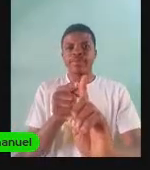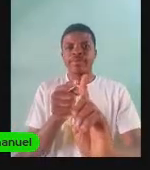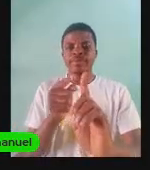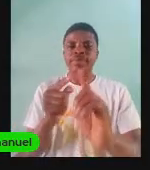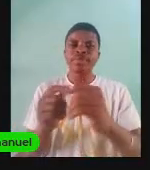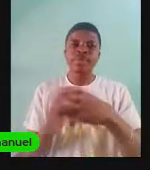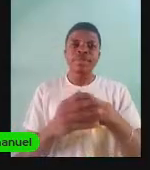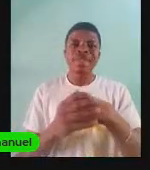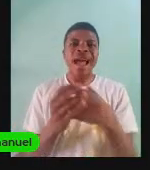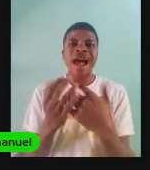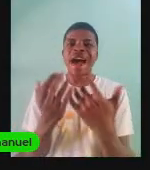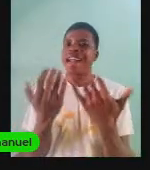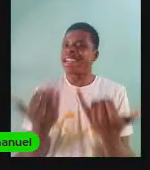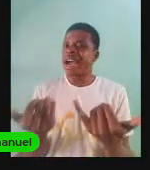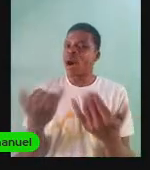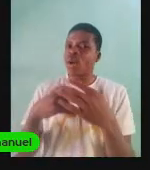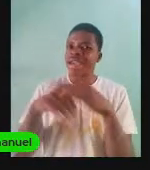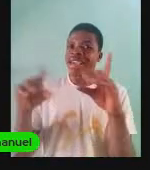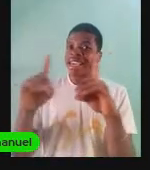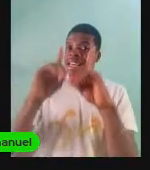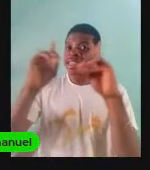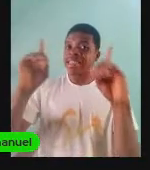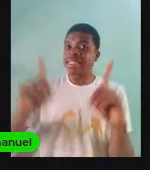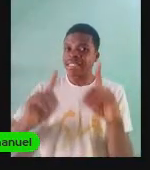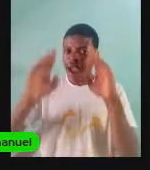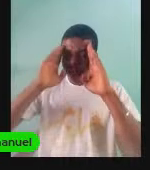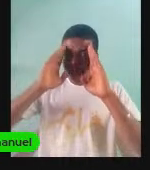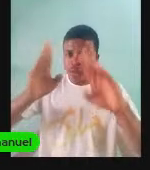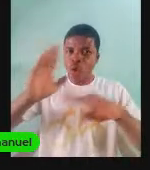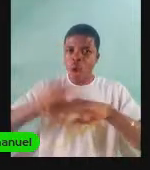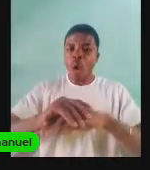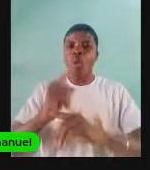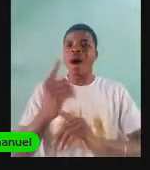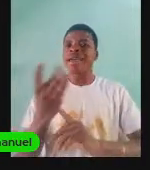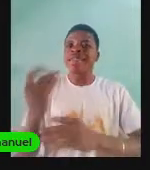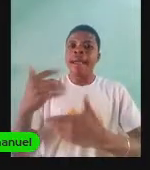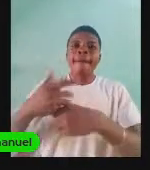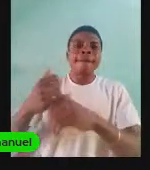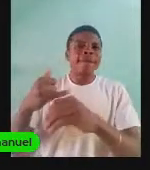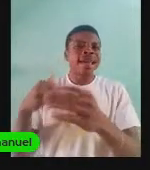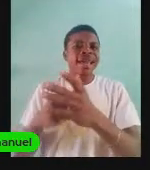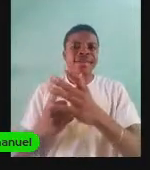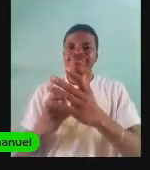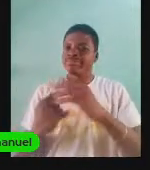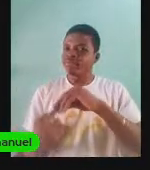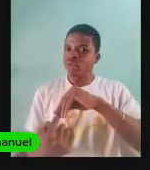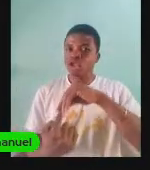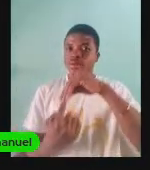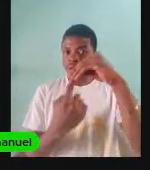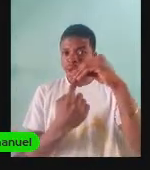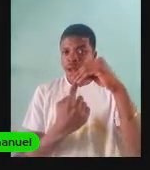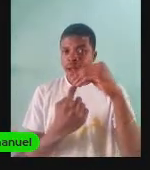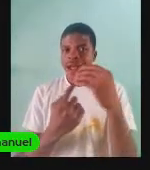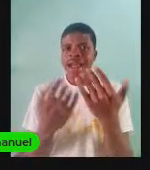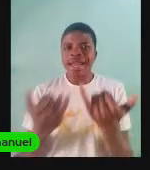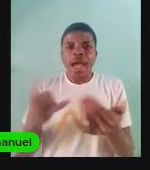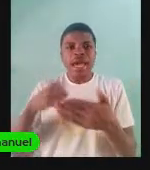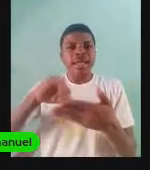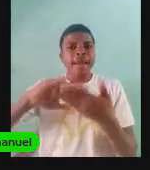Now in design, focusing on one thing makes it stand out and become more